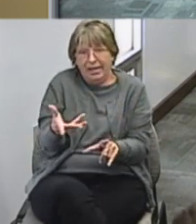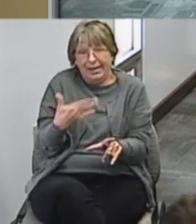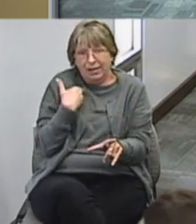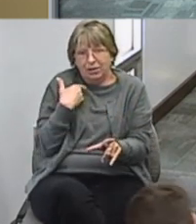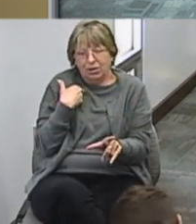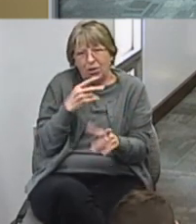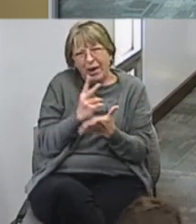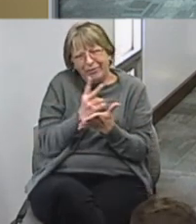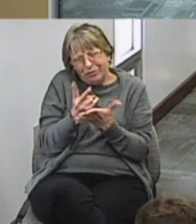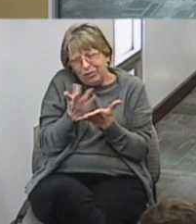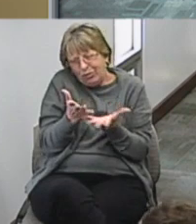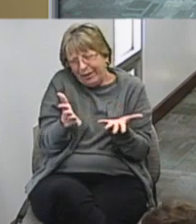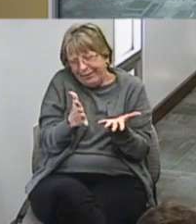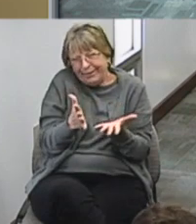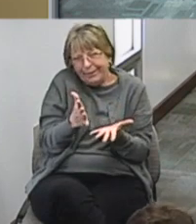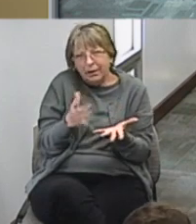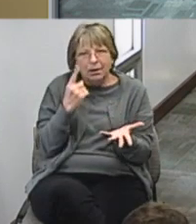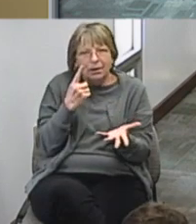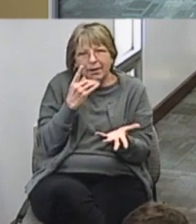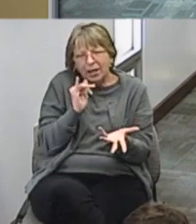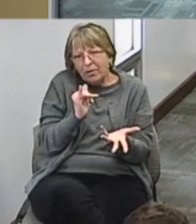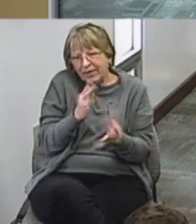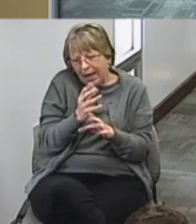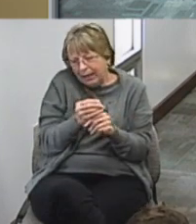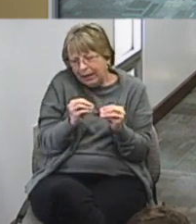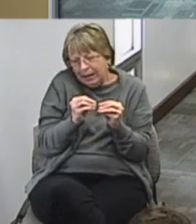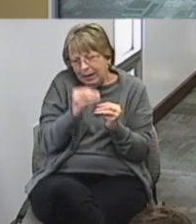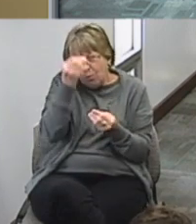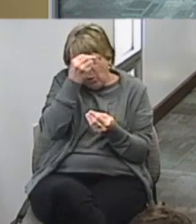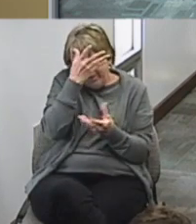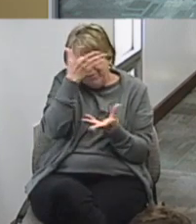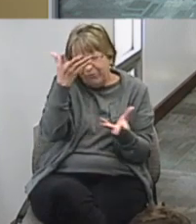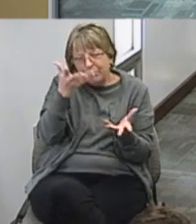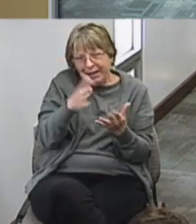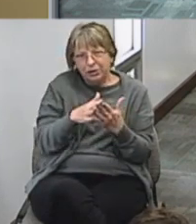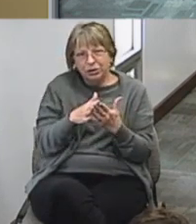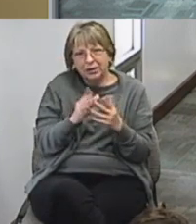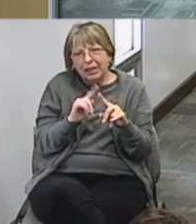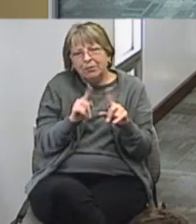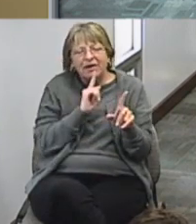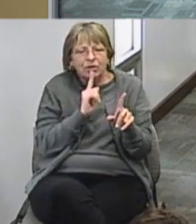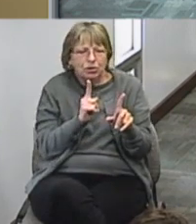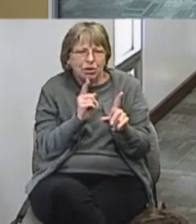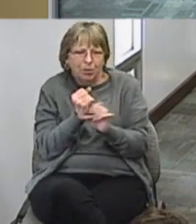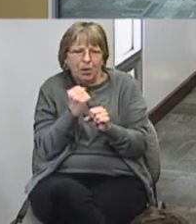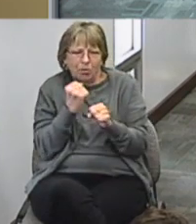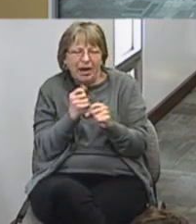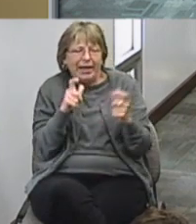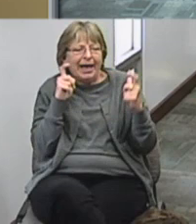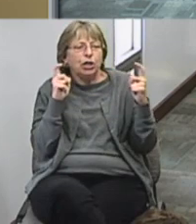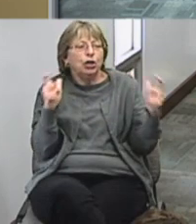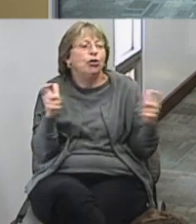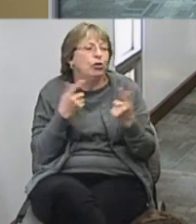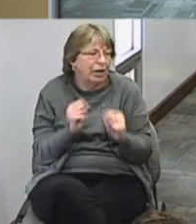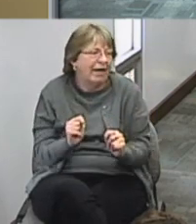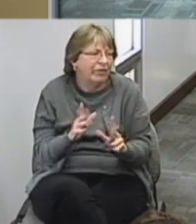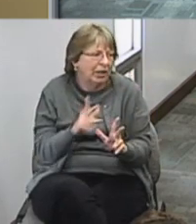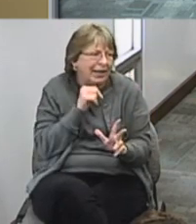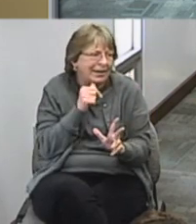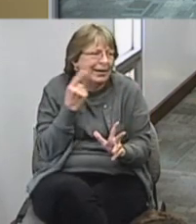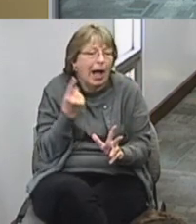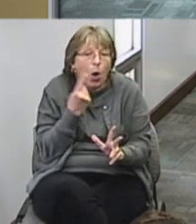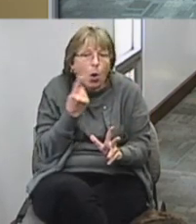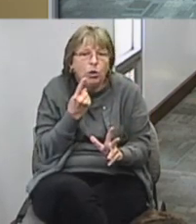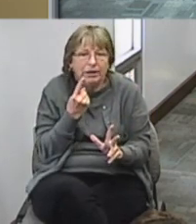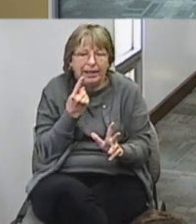weeks to think about it, more input, Yeah, I read but we this. definitely will make major efforts to, it's not just the